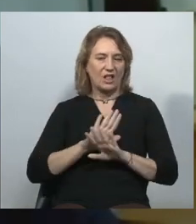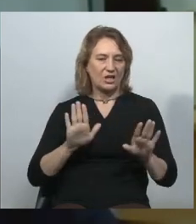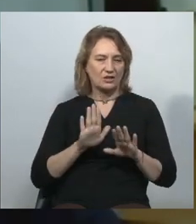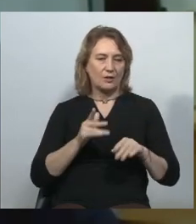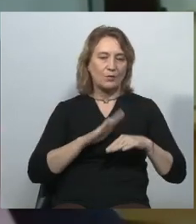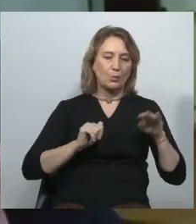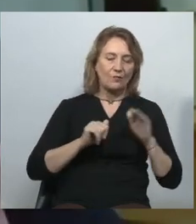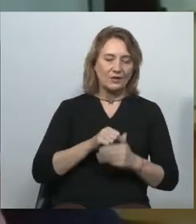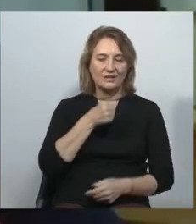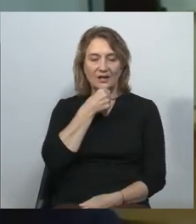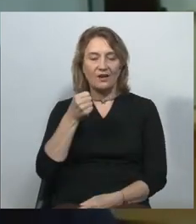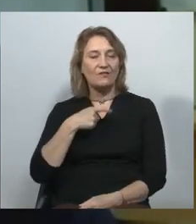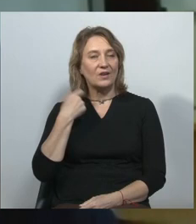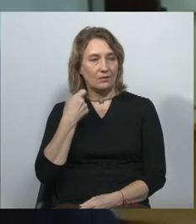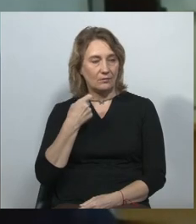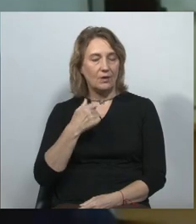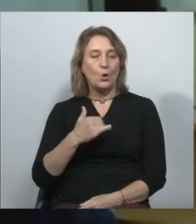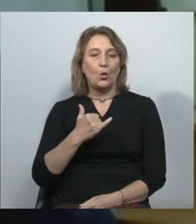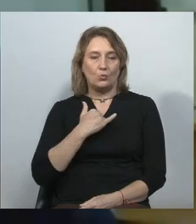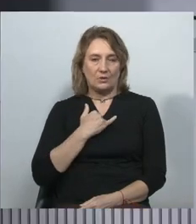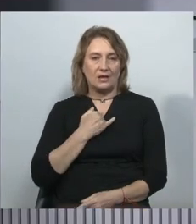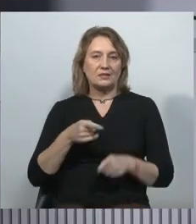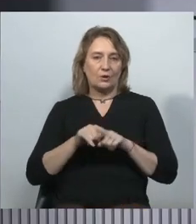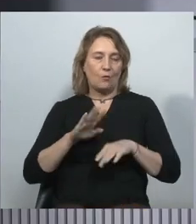librarians, we have teachers who also use our game. So,